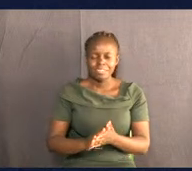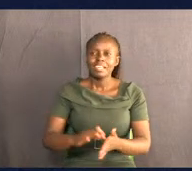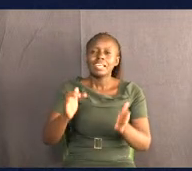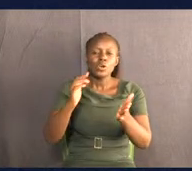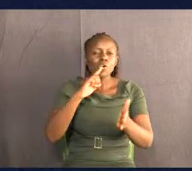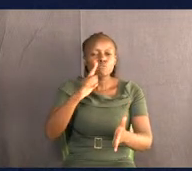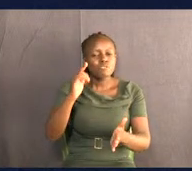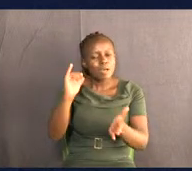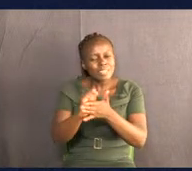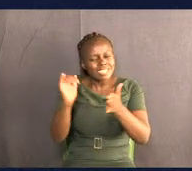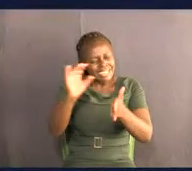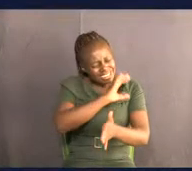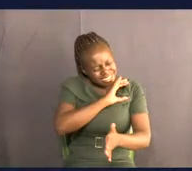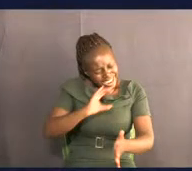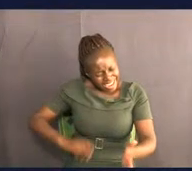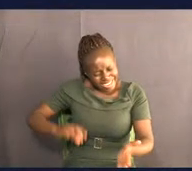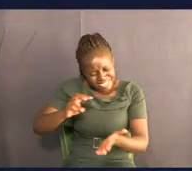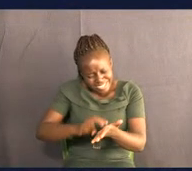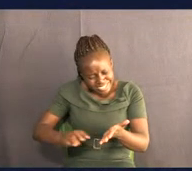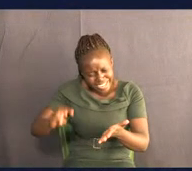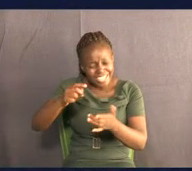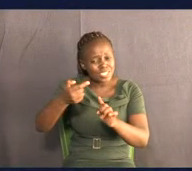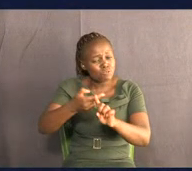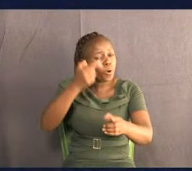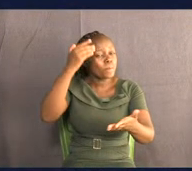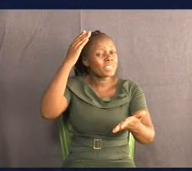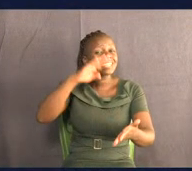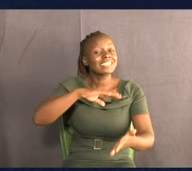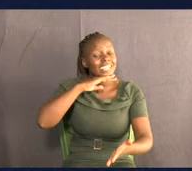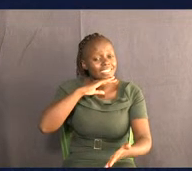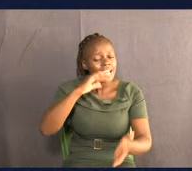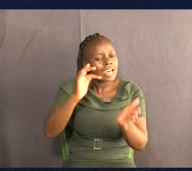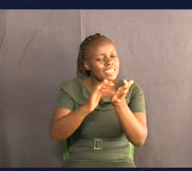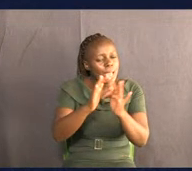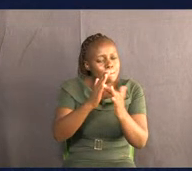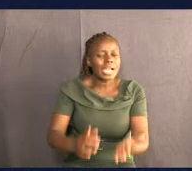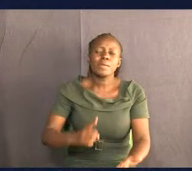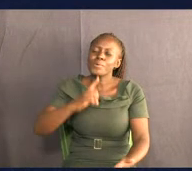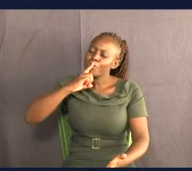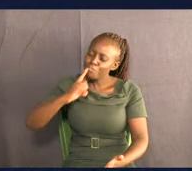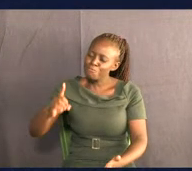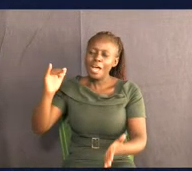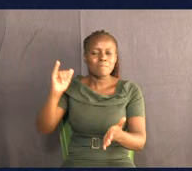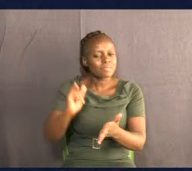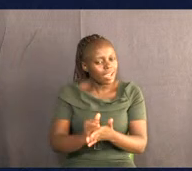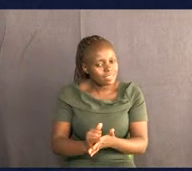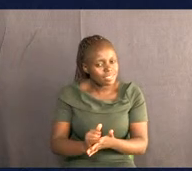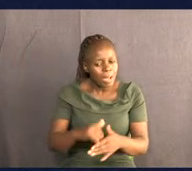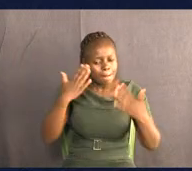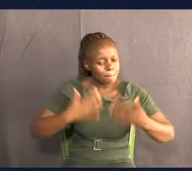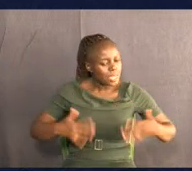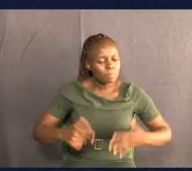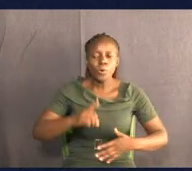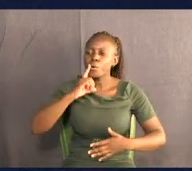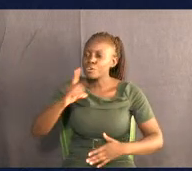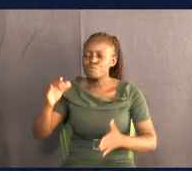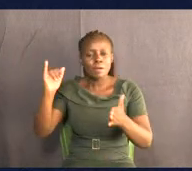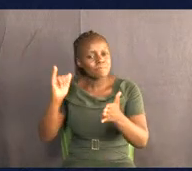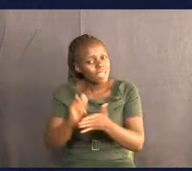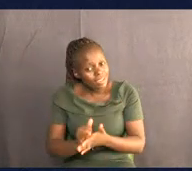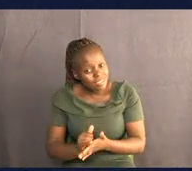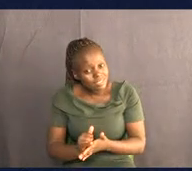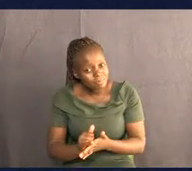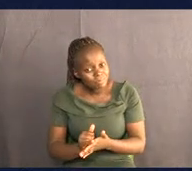that Christ has been raised from the dead because of what we said earlier. The scriptures confirm that. The witnesses confirm that. At least in 1